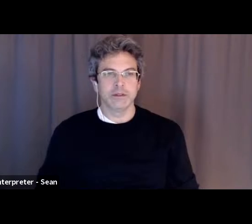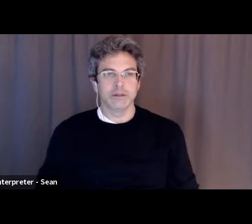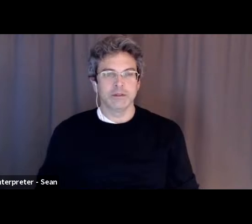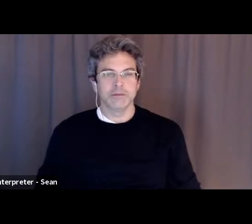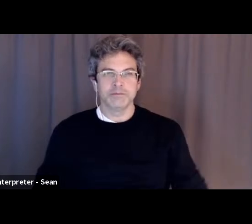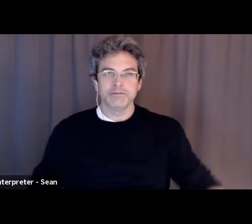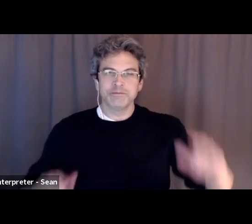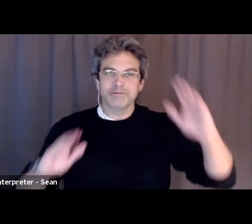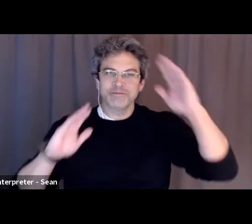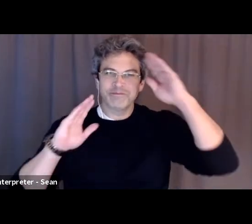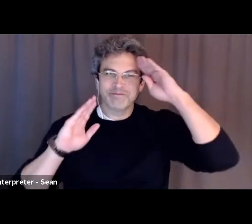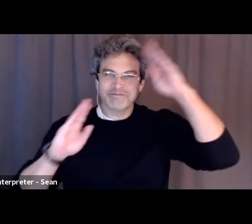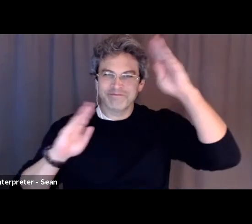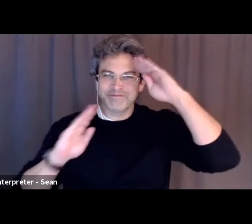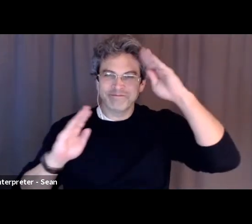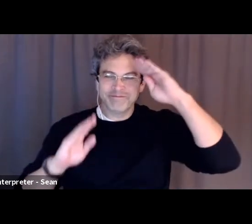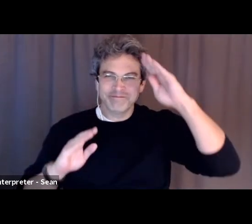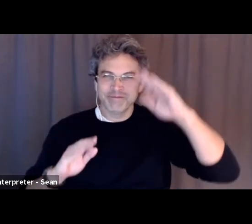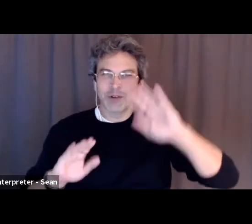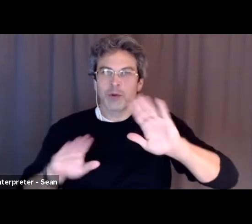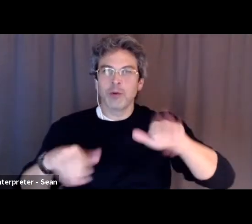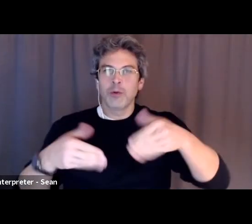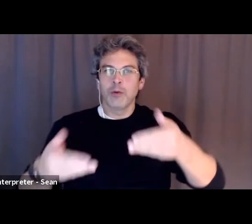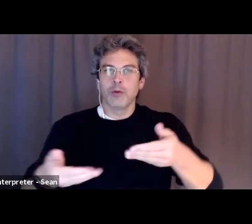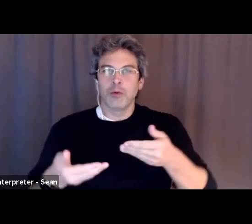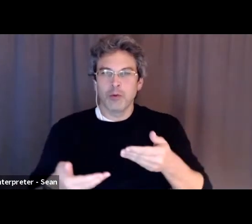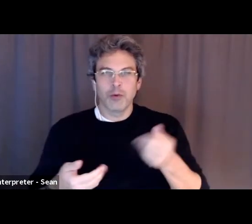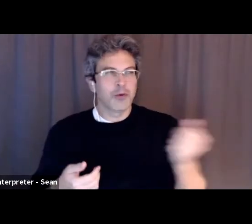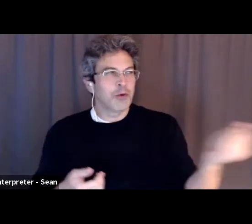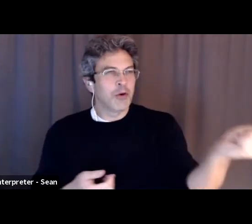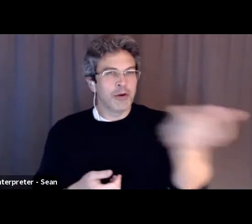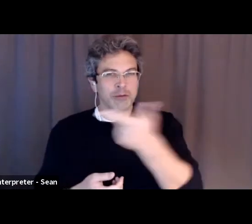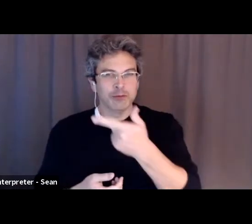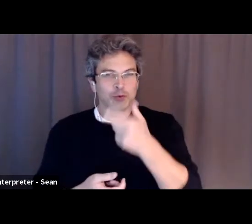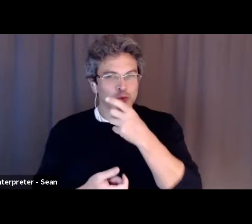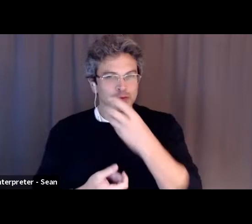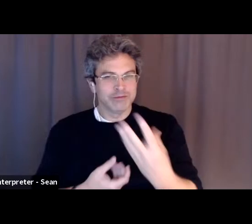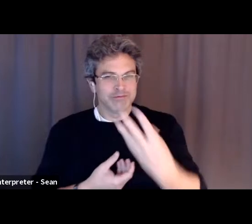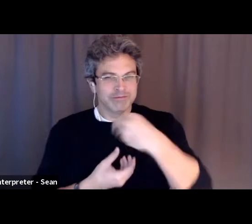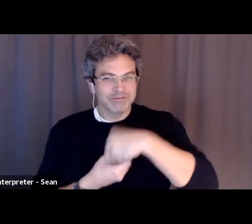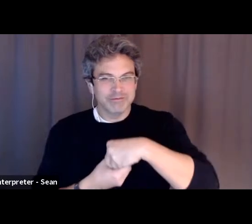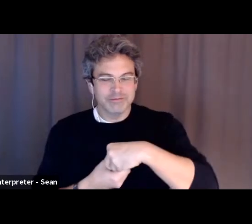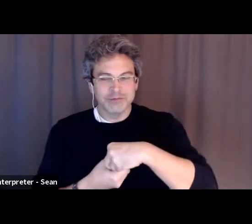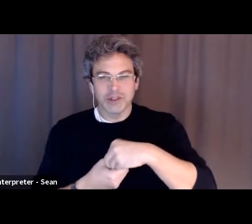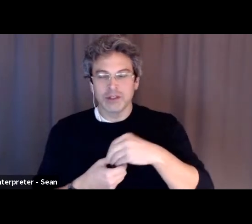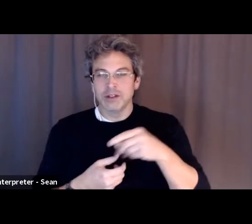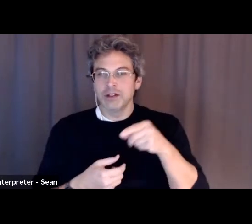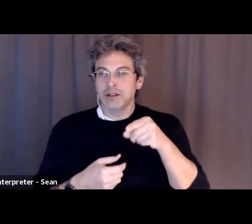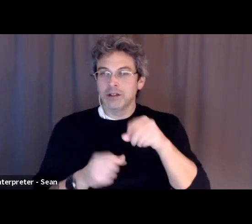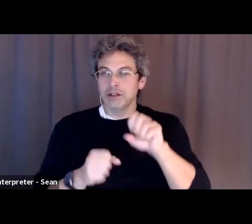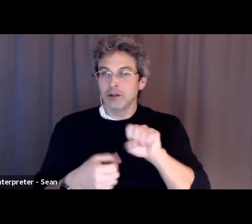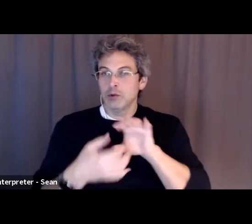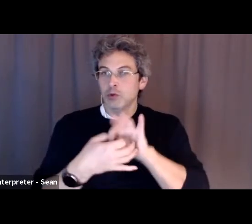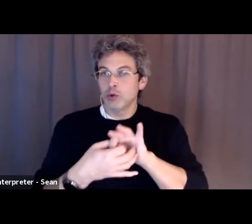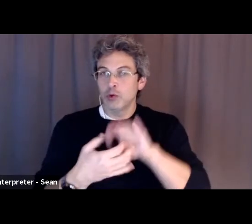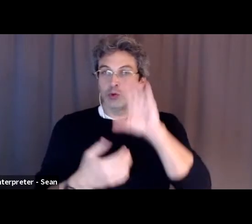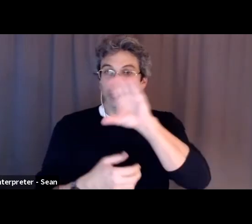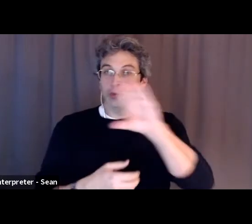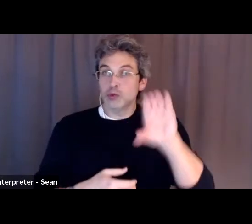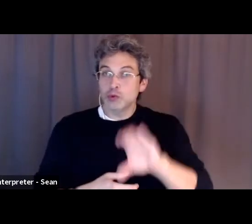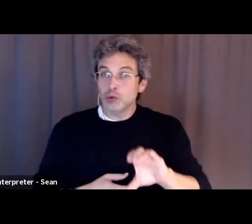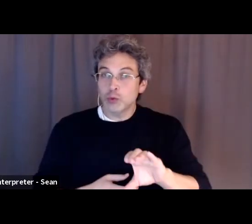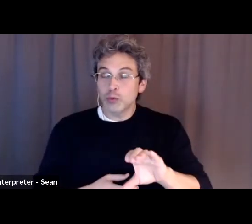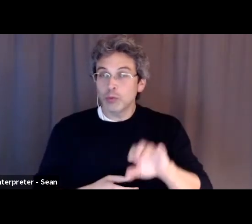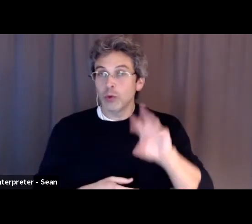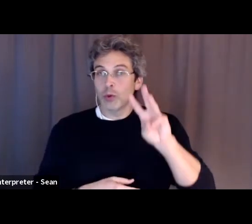Hello, and welcome to everyone joining us today, either through Zoom webinar or the live cast